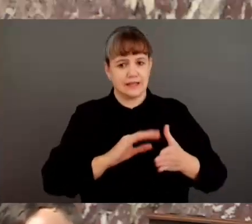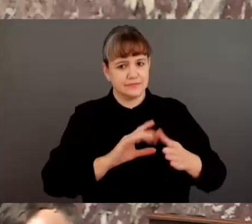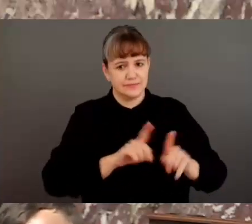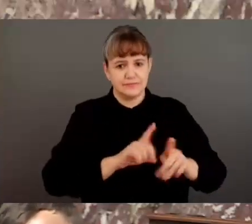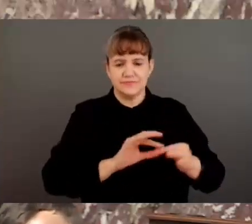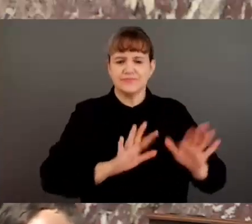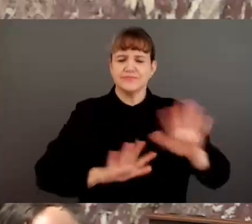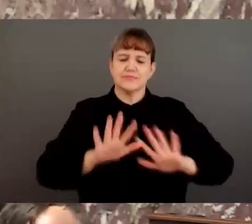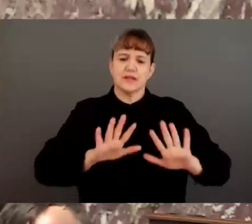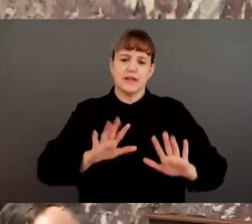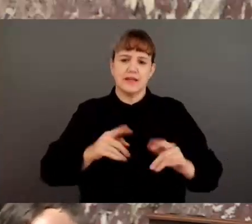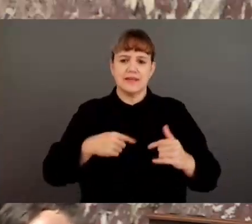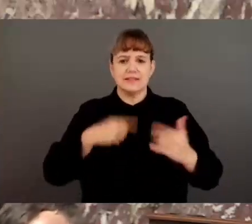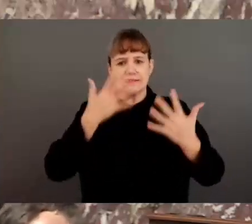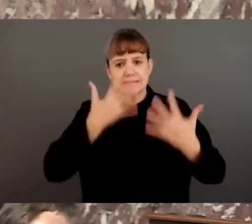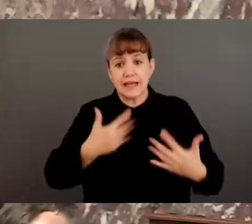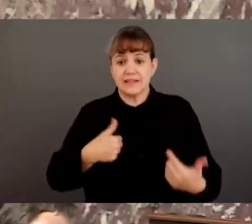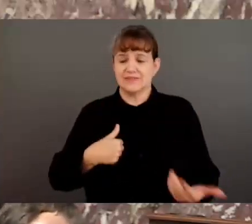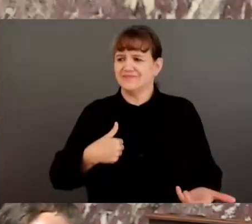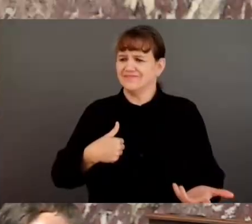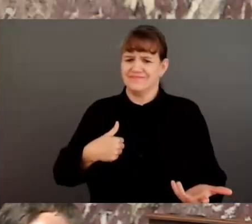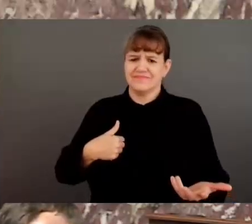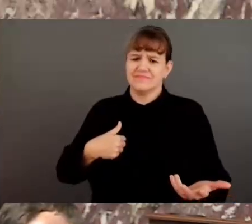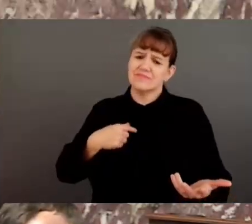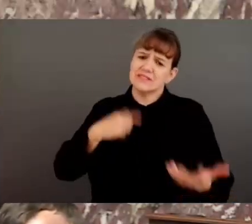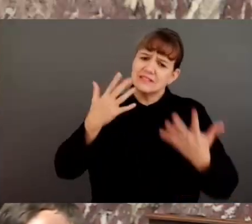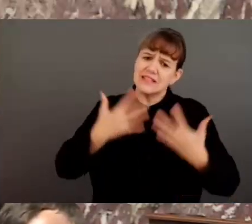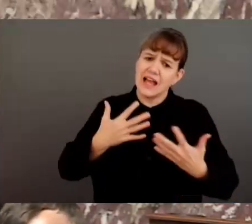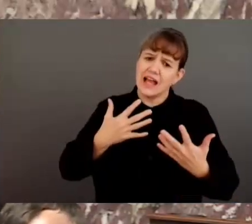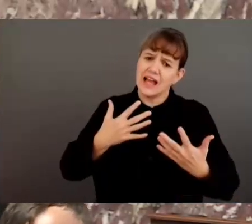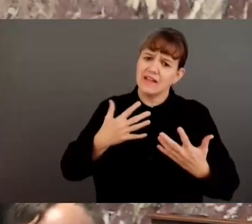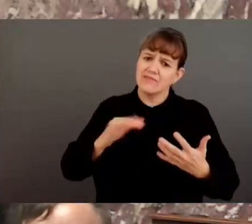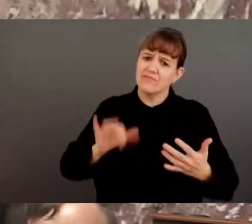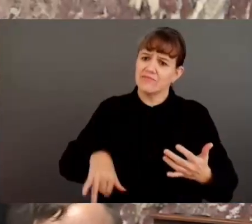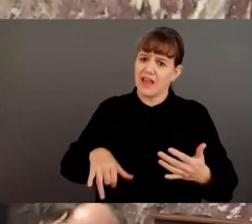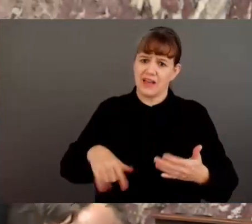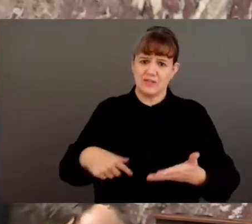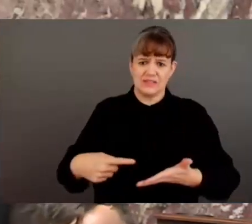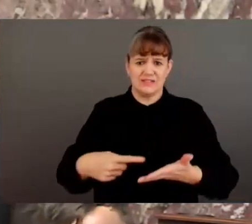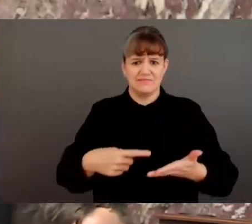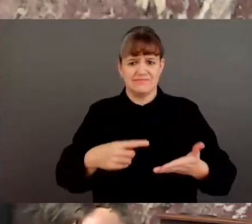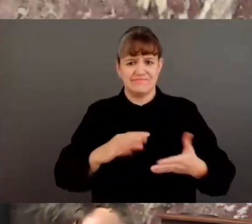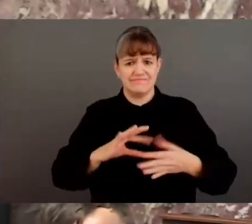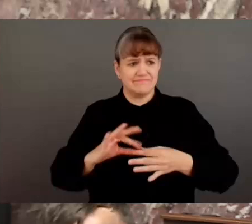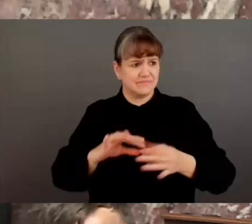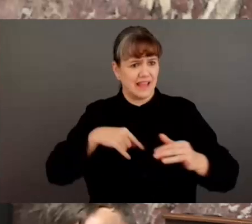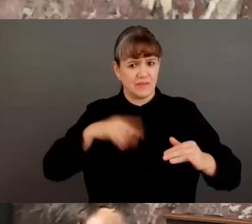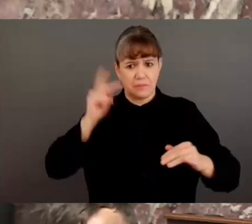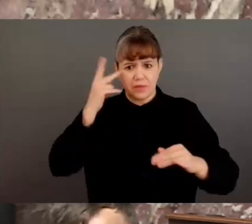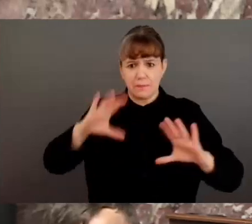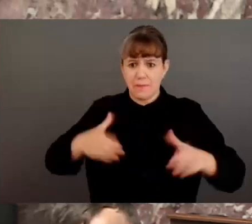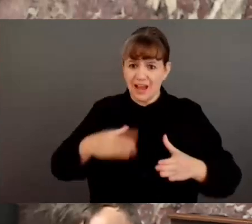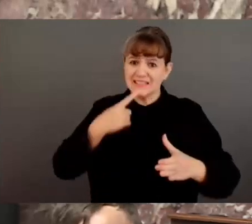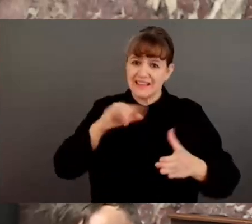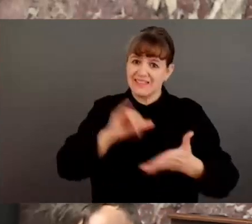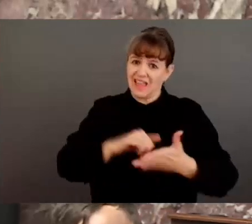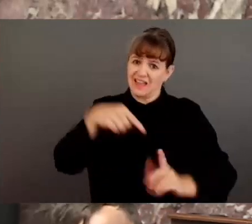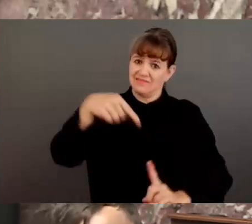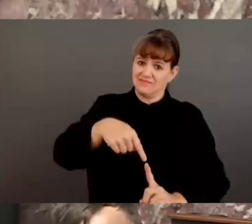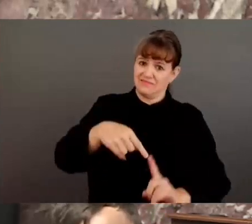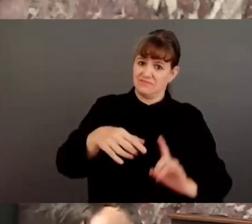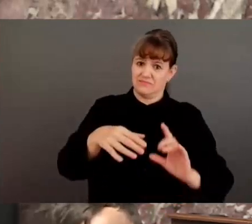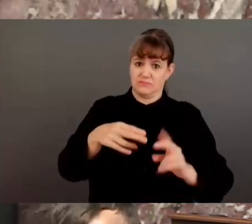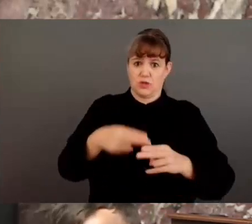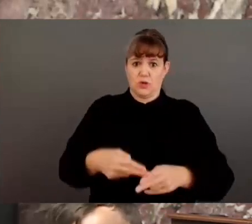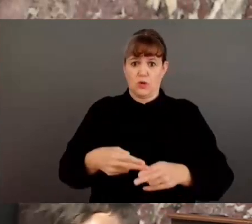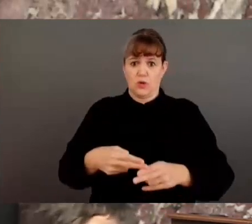now. It's sad to see that we have a party that says they're one party, but they're actually pretending to be the People's Party